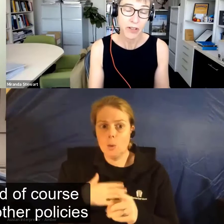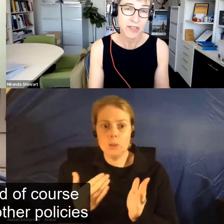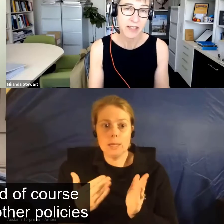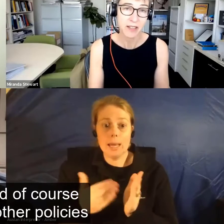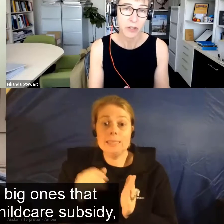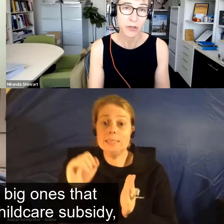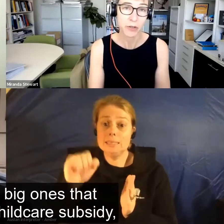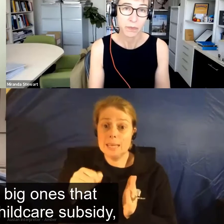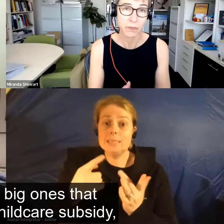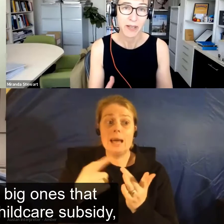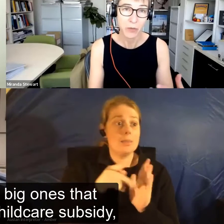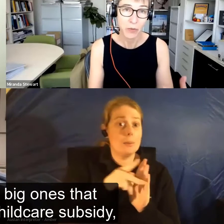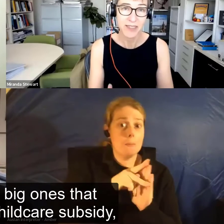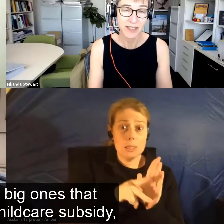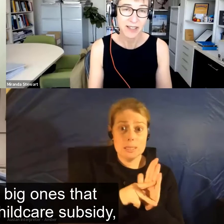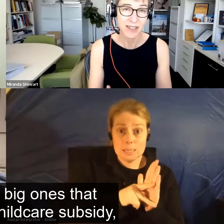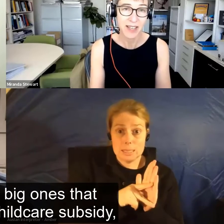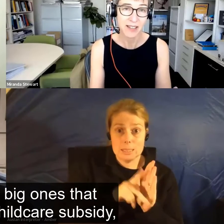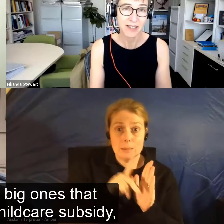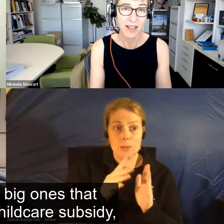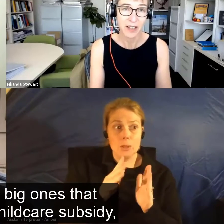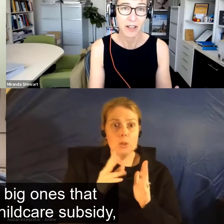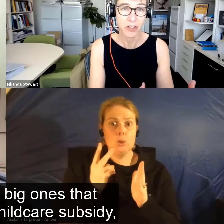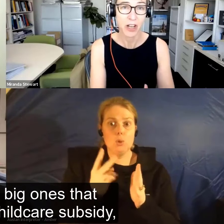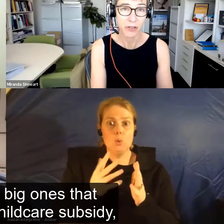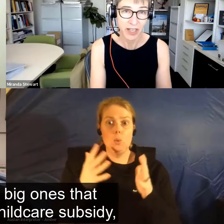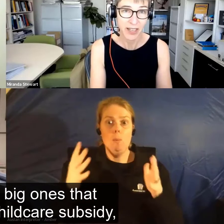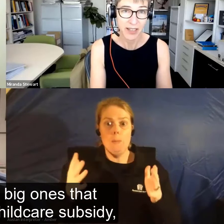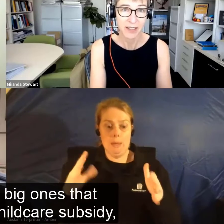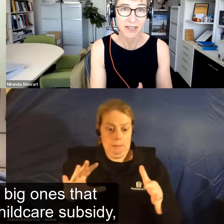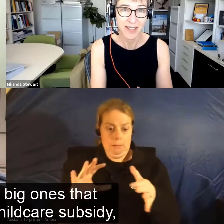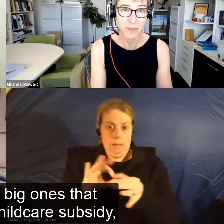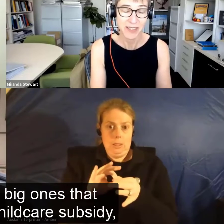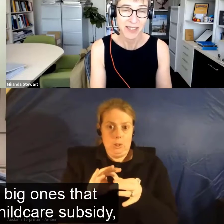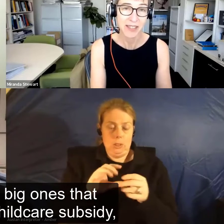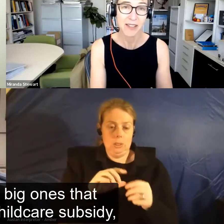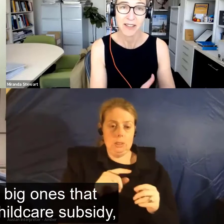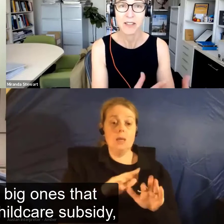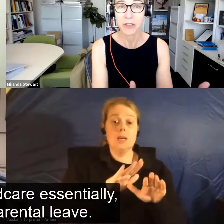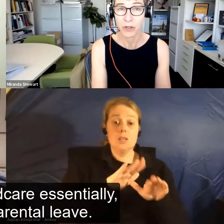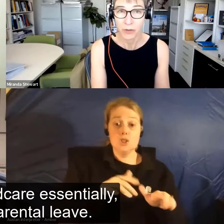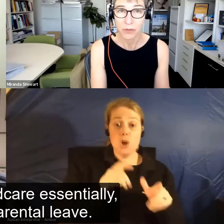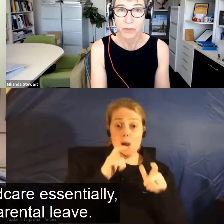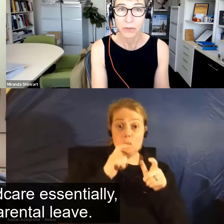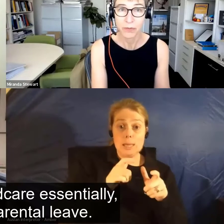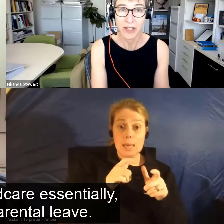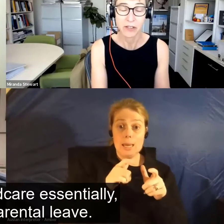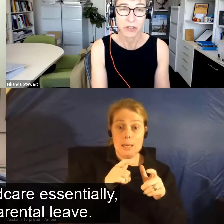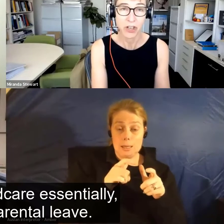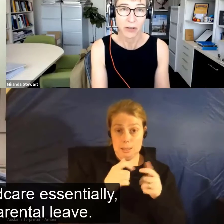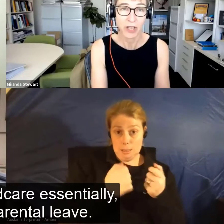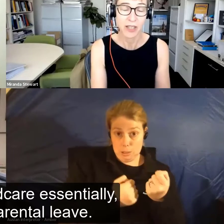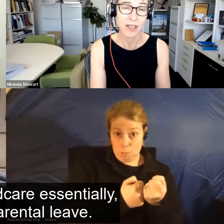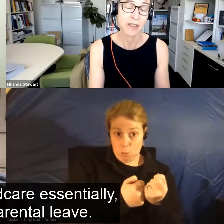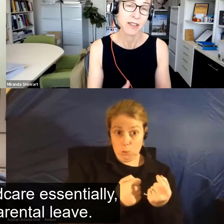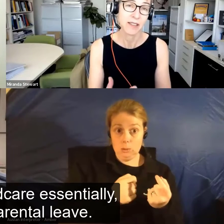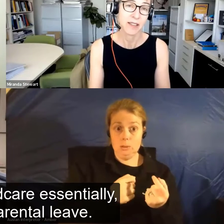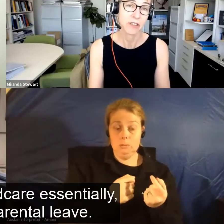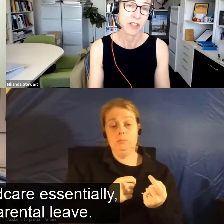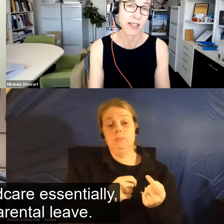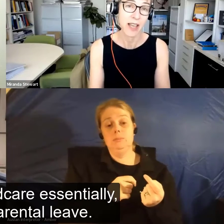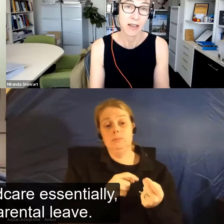other policies, and the two big ones that intersect are childcare subsidy, so funded